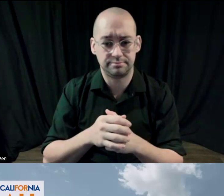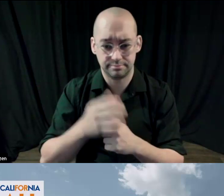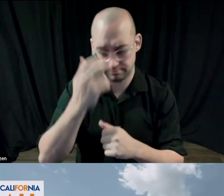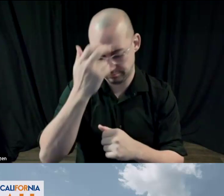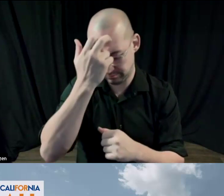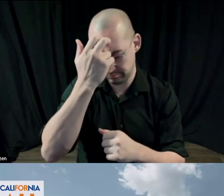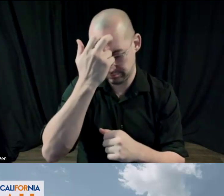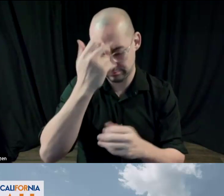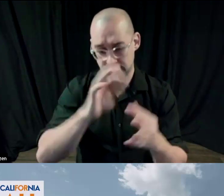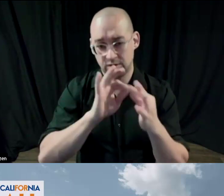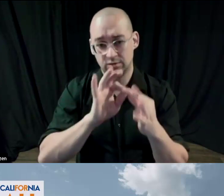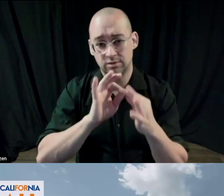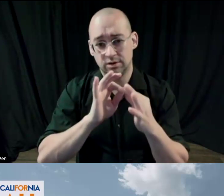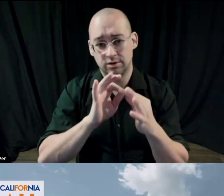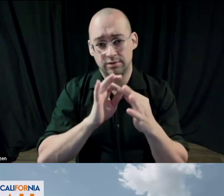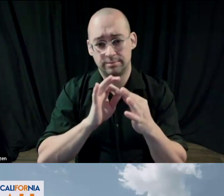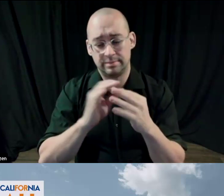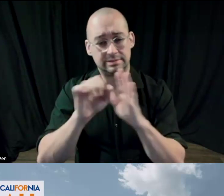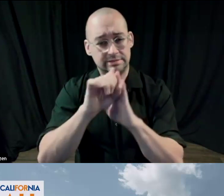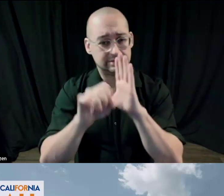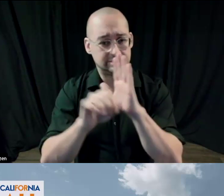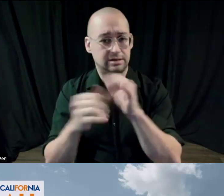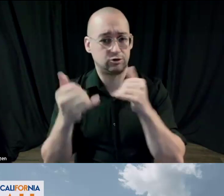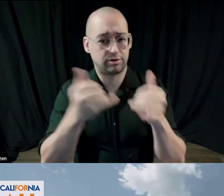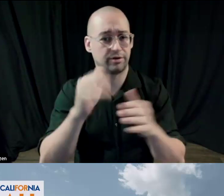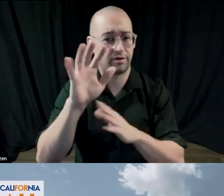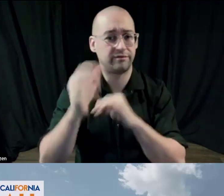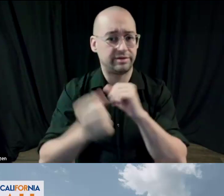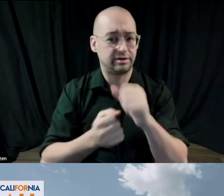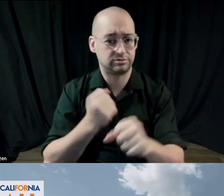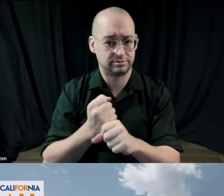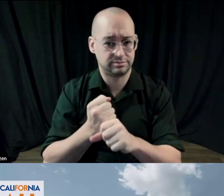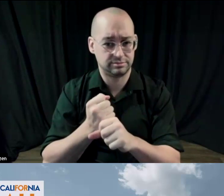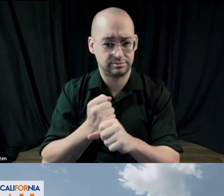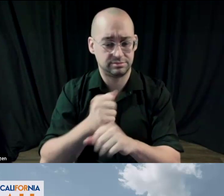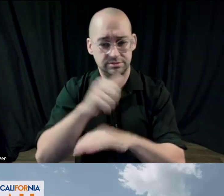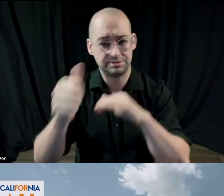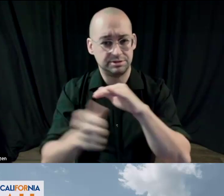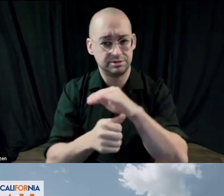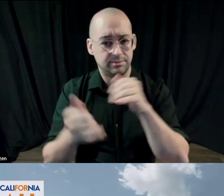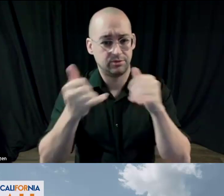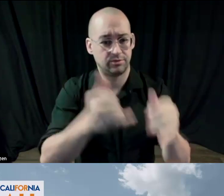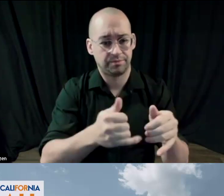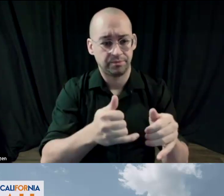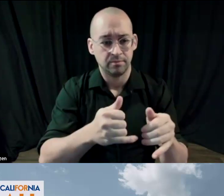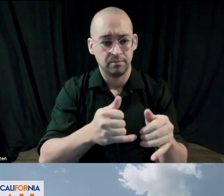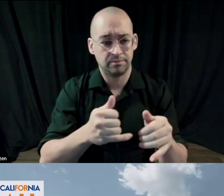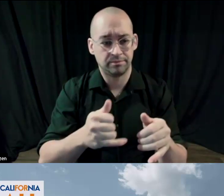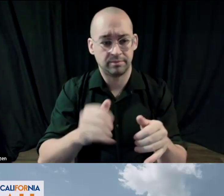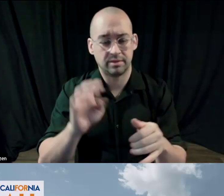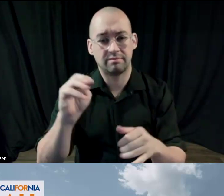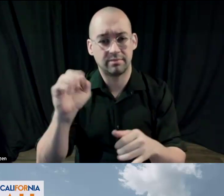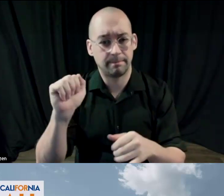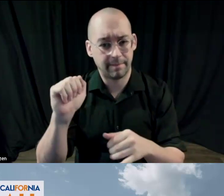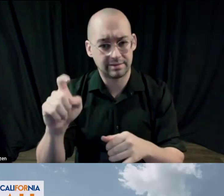given it's the state grant is a 5-year grant, and these subgrants will end up to be about a maximum